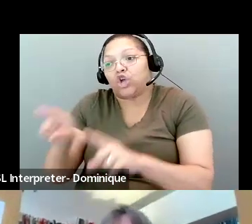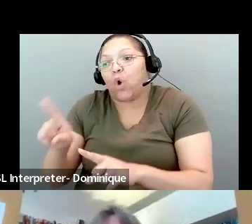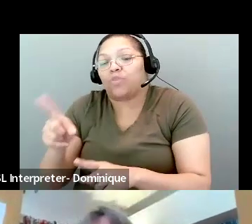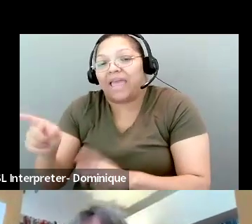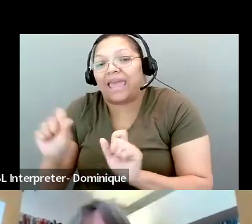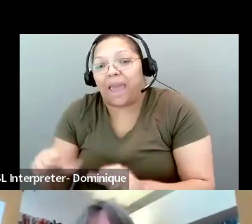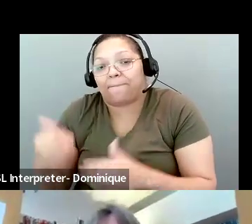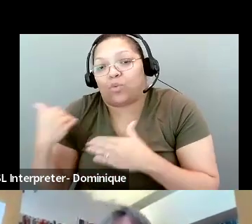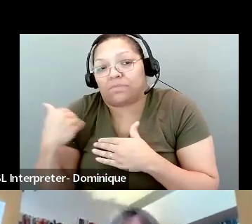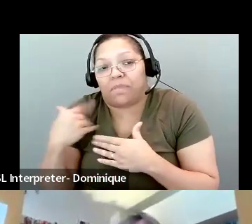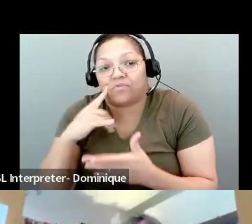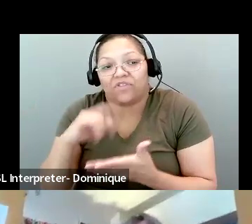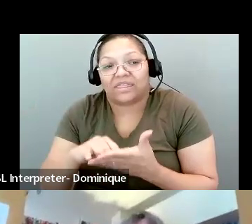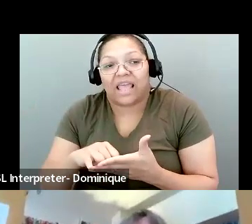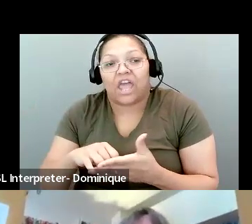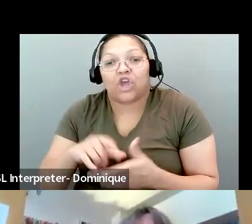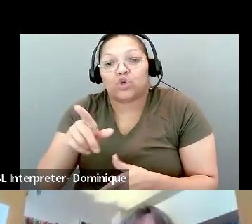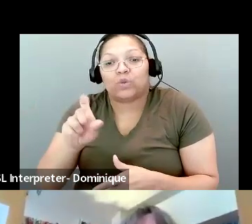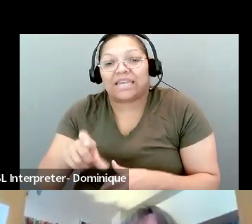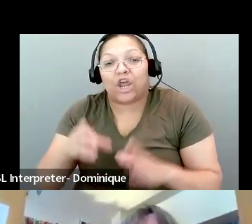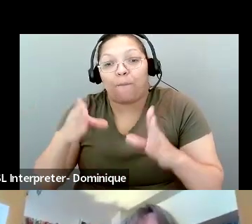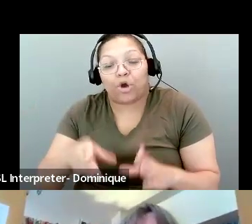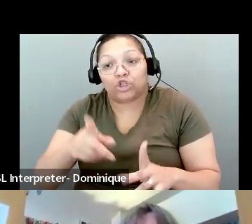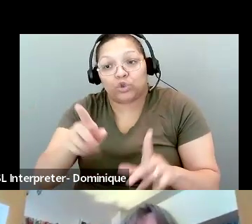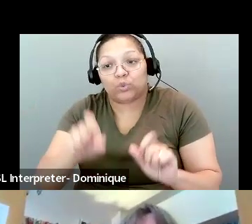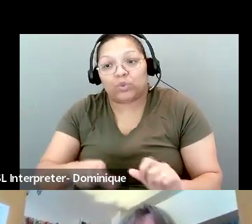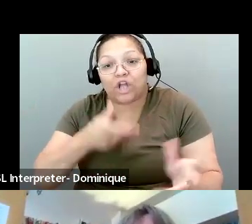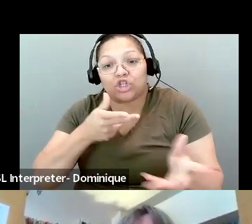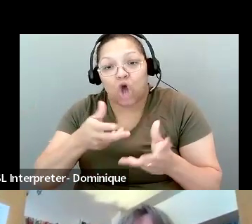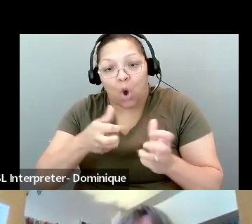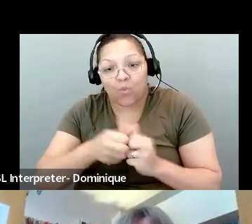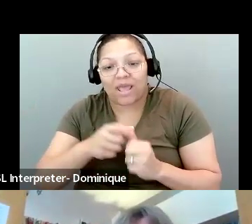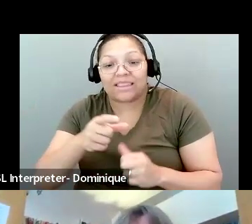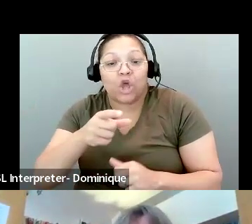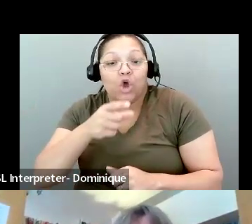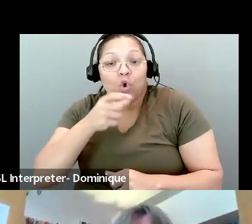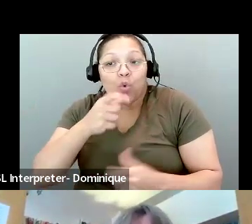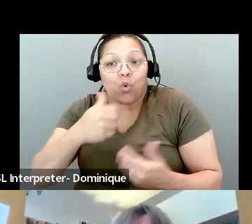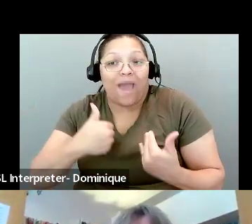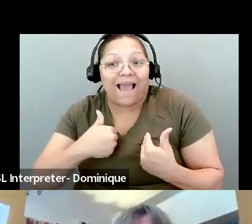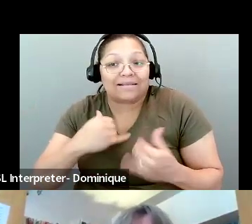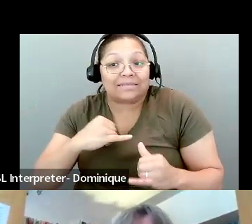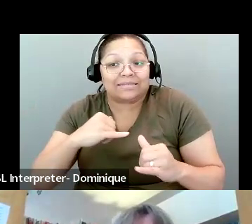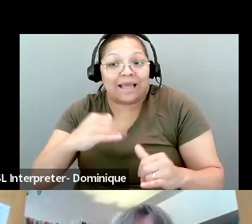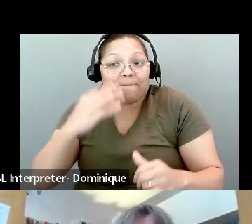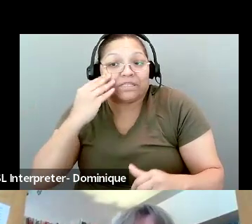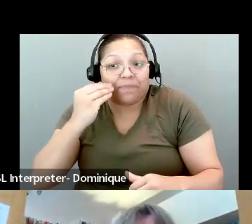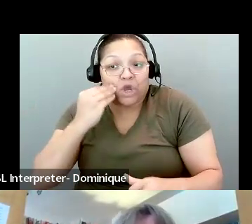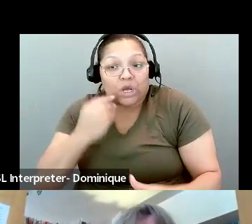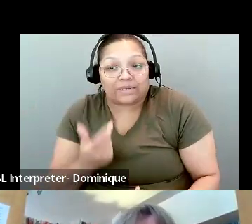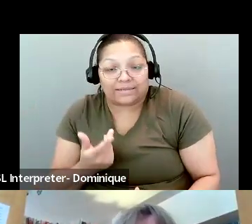that. You need a person that you can talk to who has experiences like yourself. And so you need